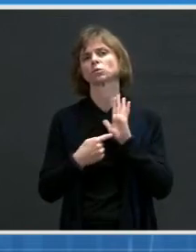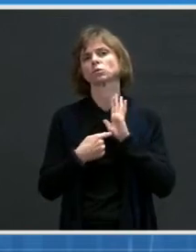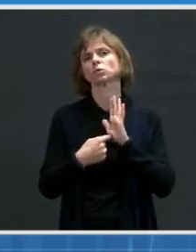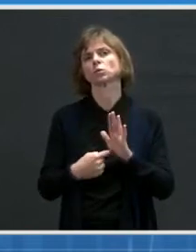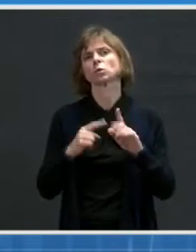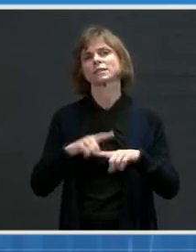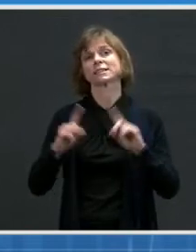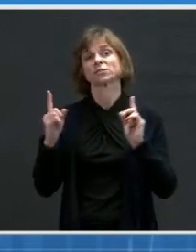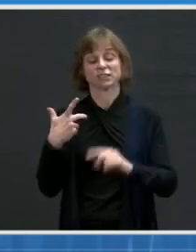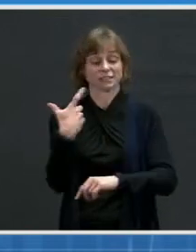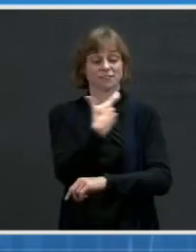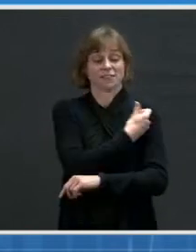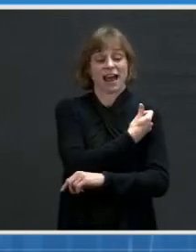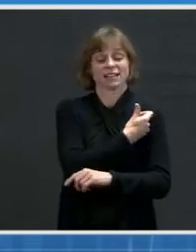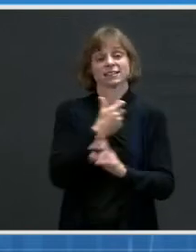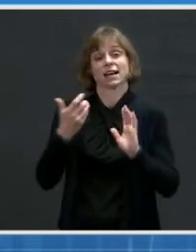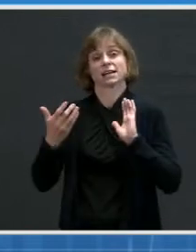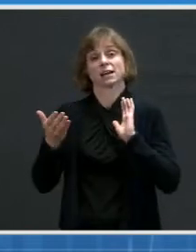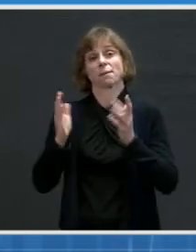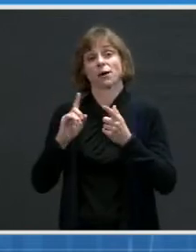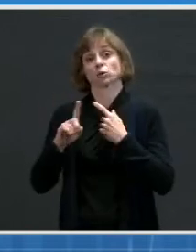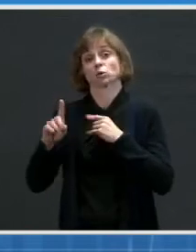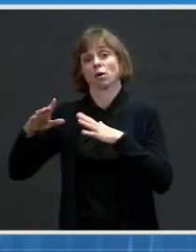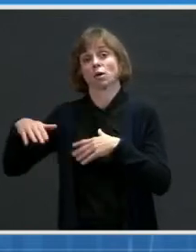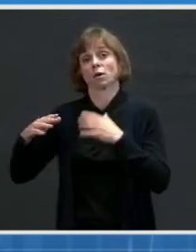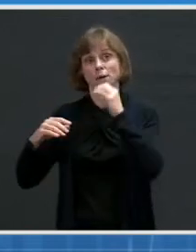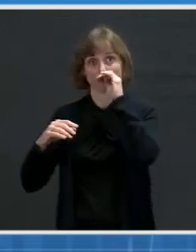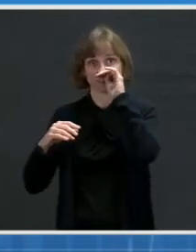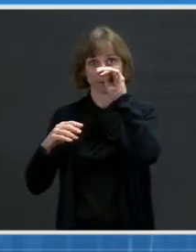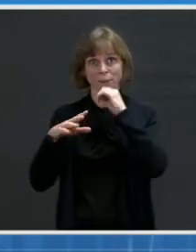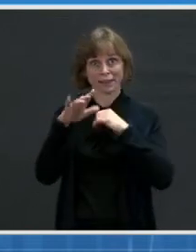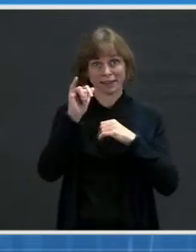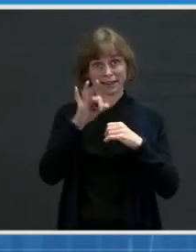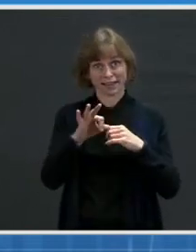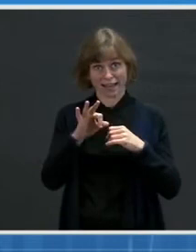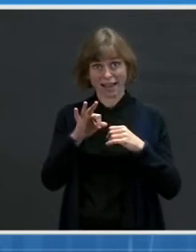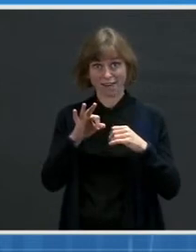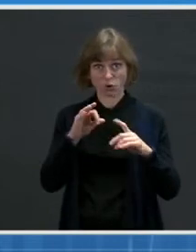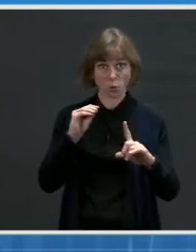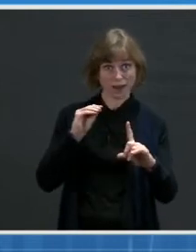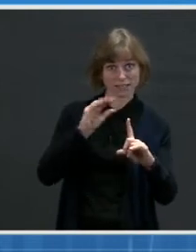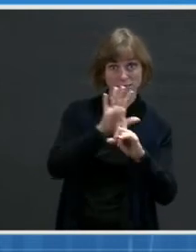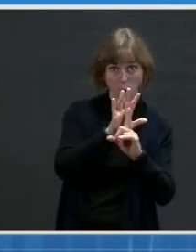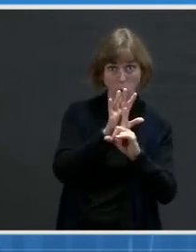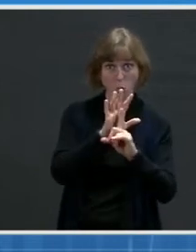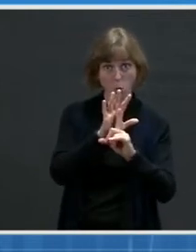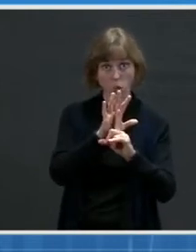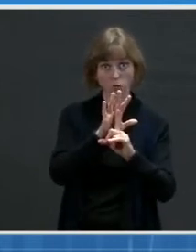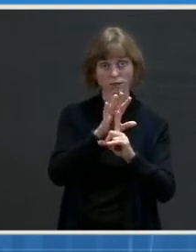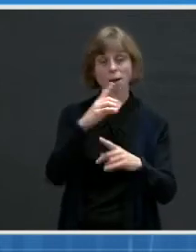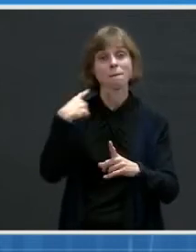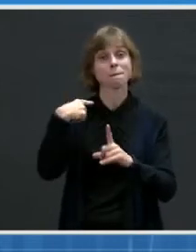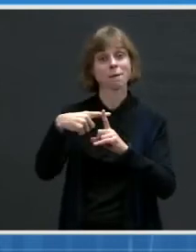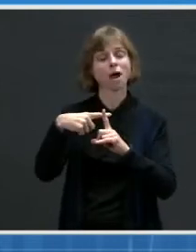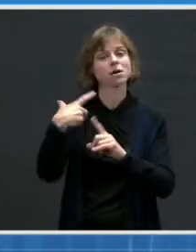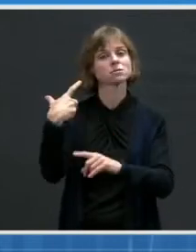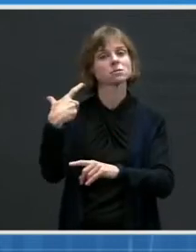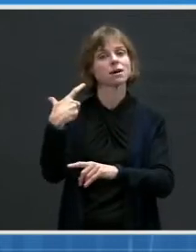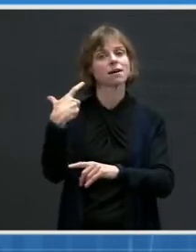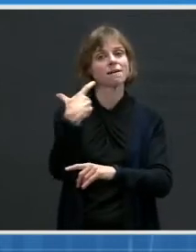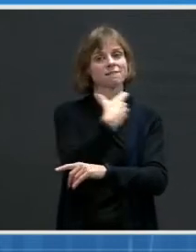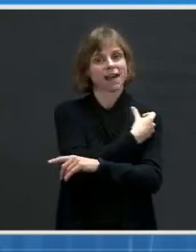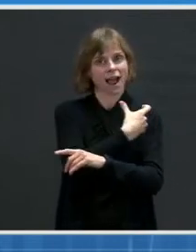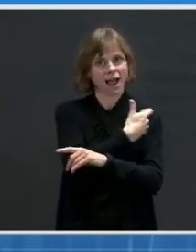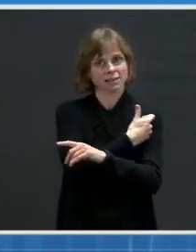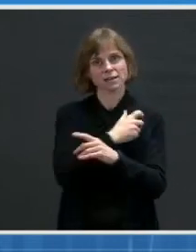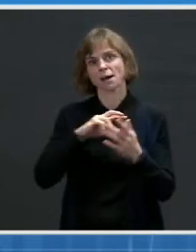vaccinated versus if you haven't. So for example, if you've been exposed and you've been fully vaccinated 2 doses, there is no